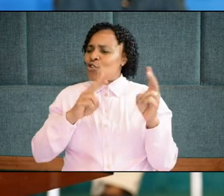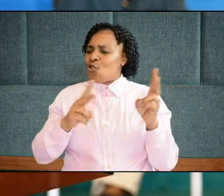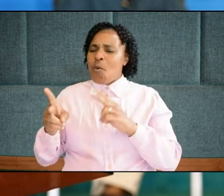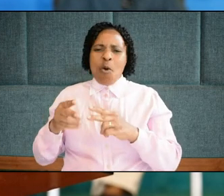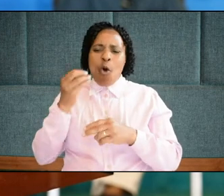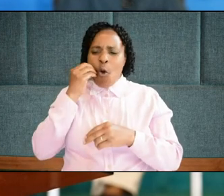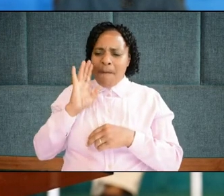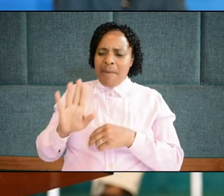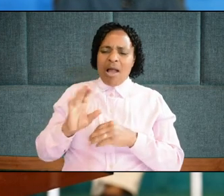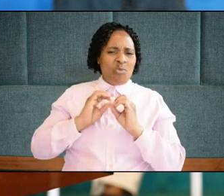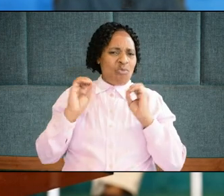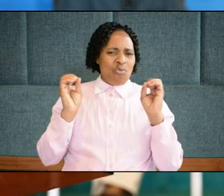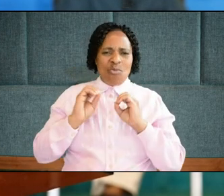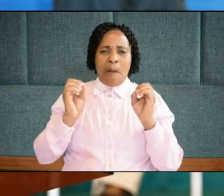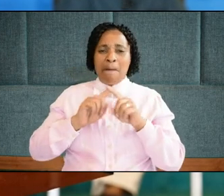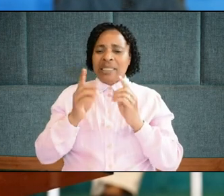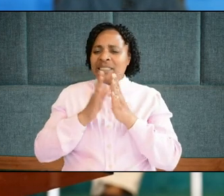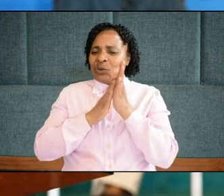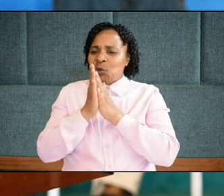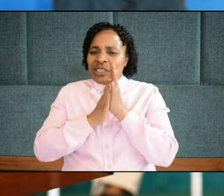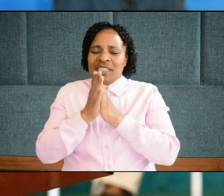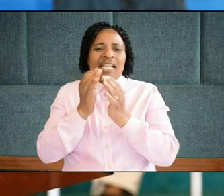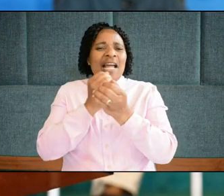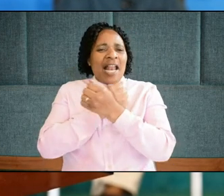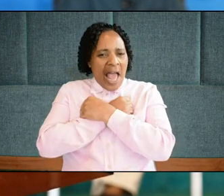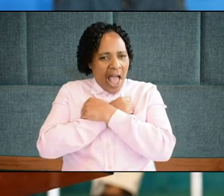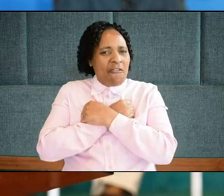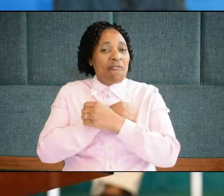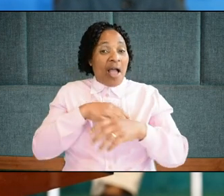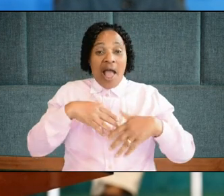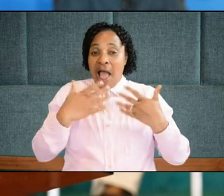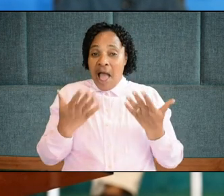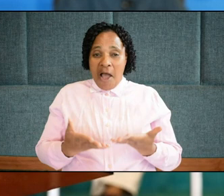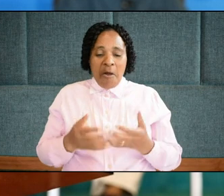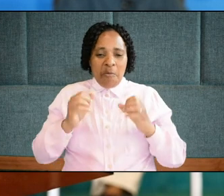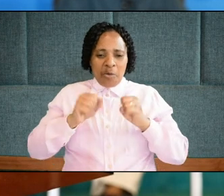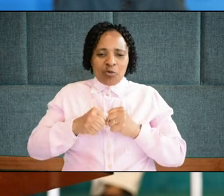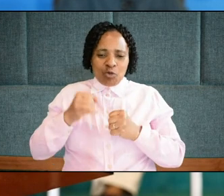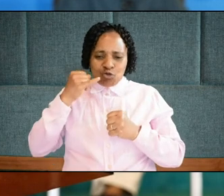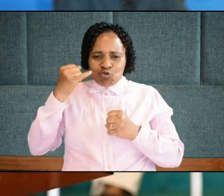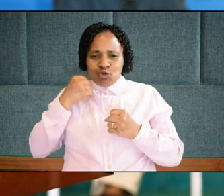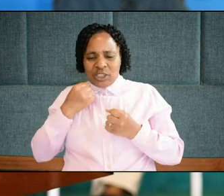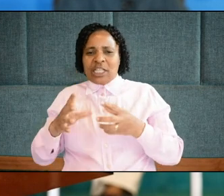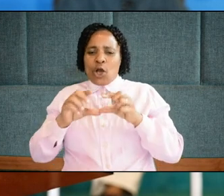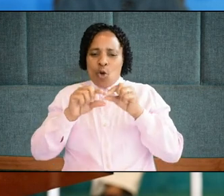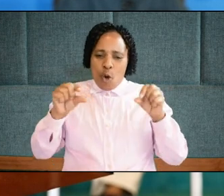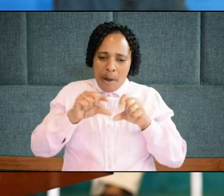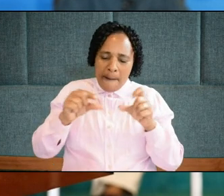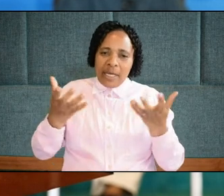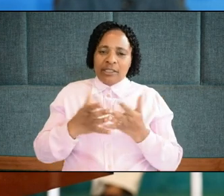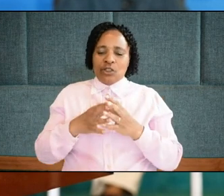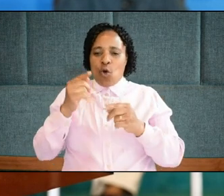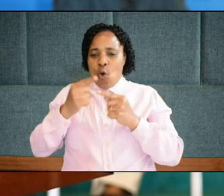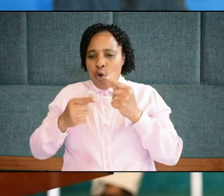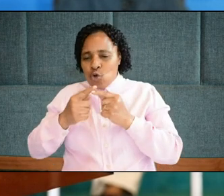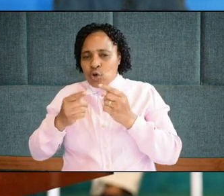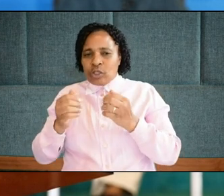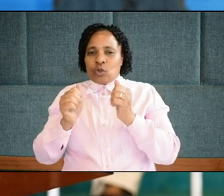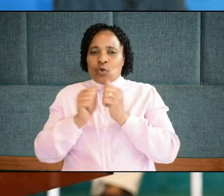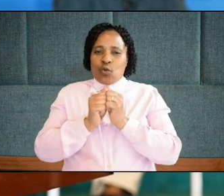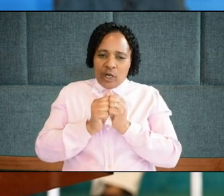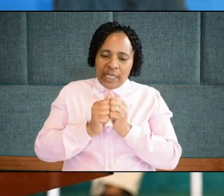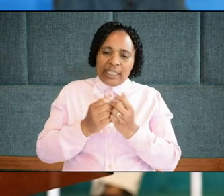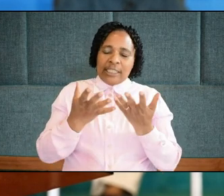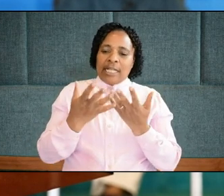in her home, so it was quite interesting, and she did love it, how it was. There were juicy cucumbers, tomatoes, onions, dillweed,